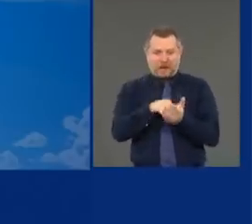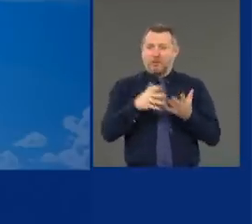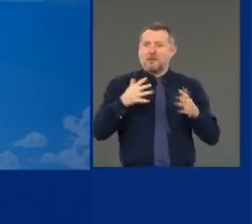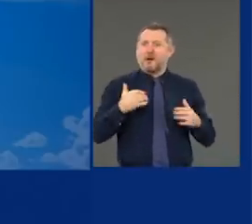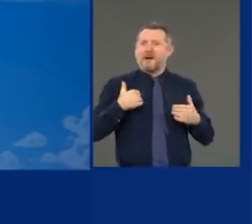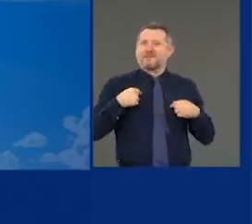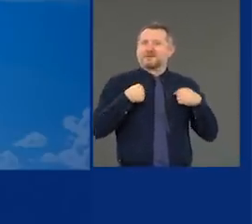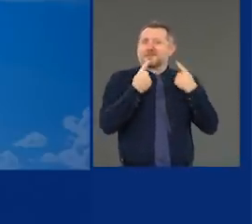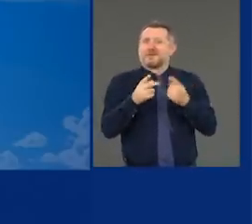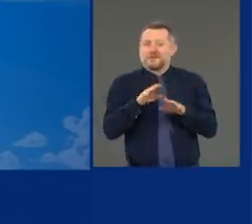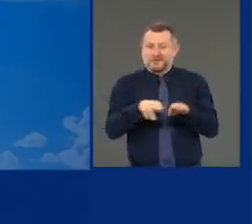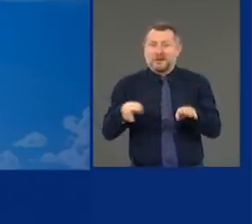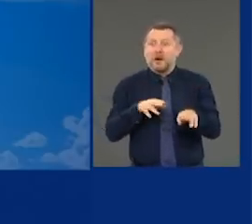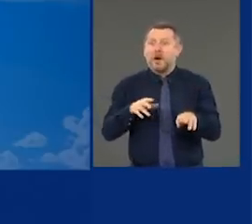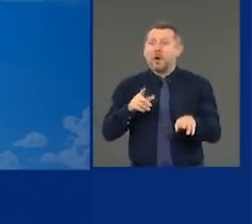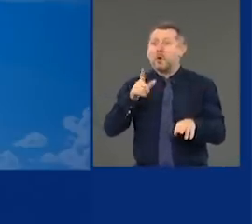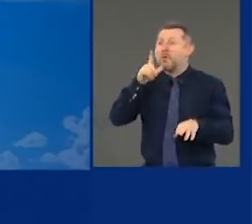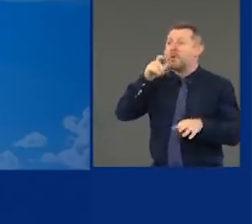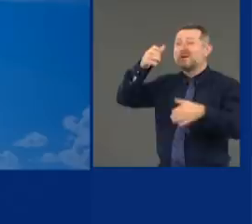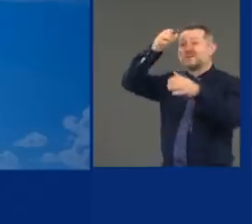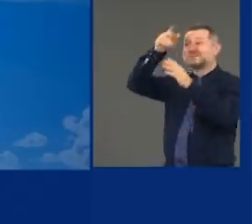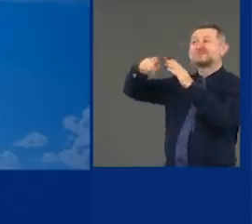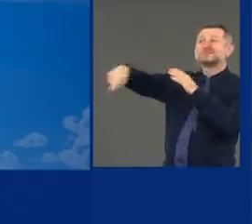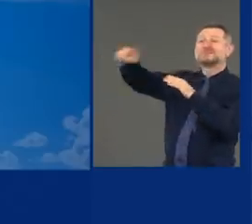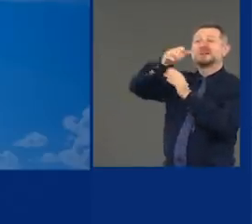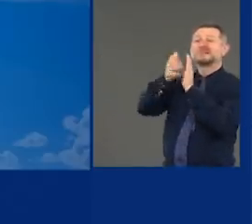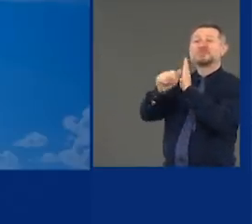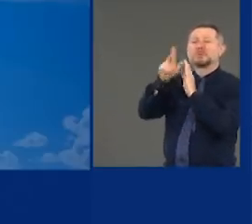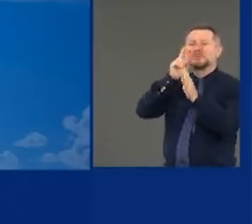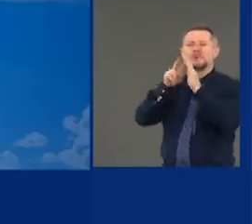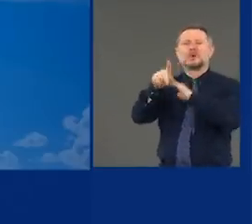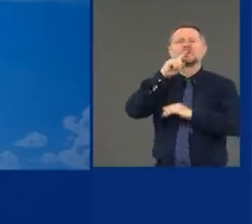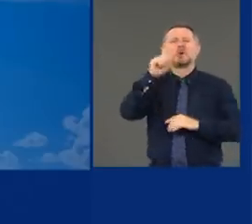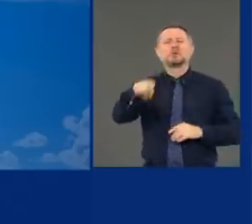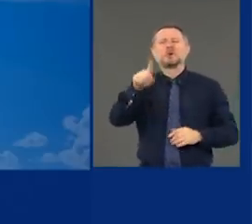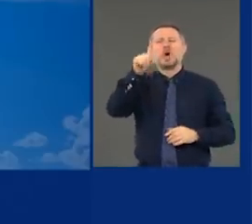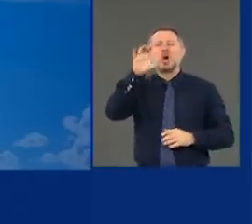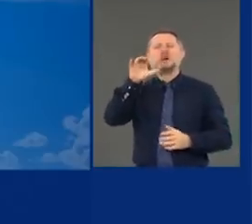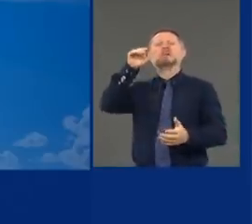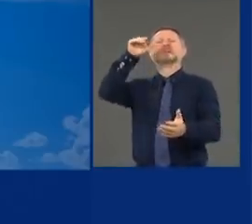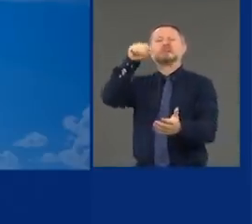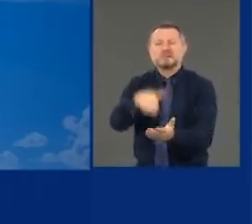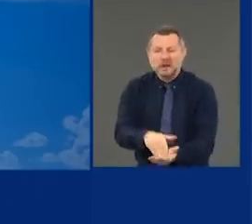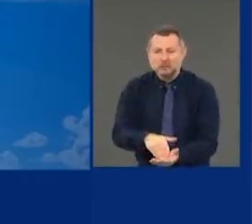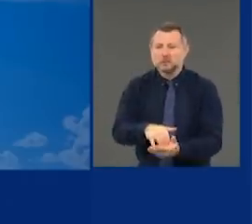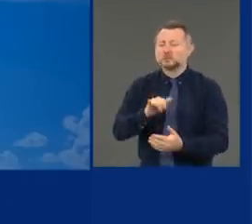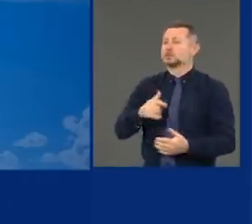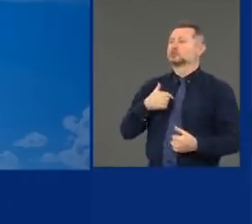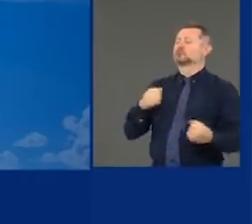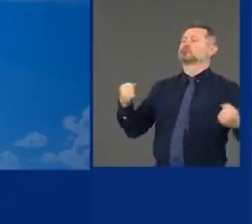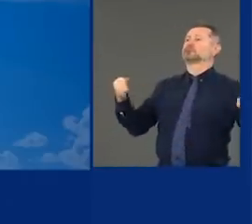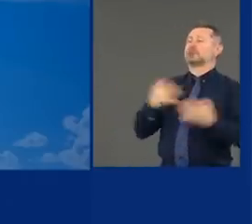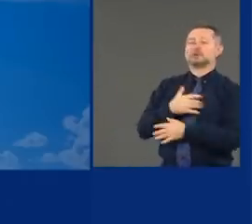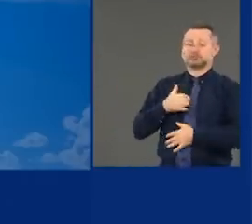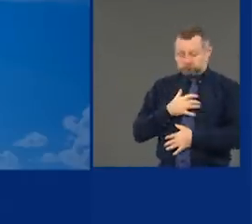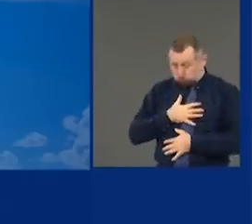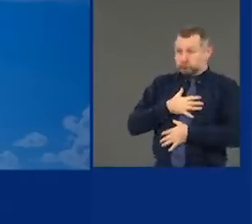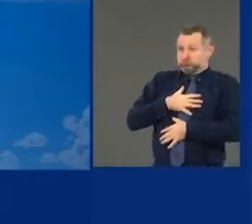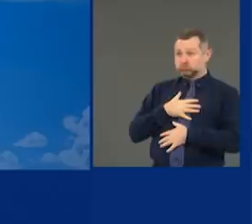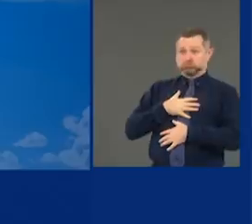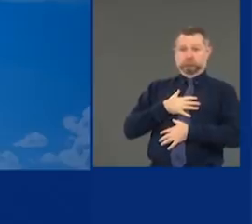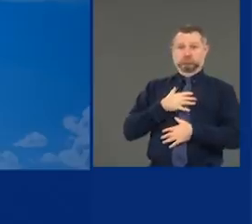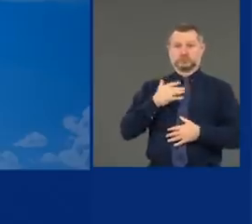would need over 100,000 hospital beds. It was frightening. But New Yorkers did